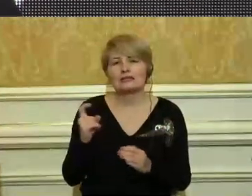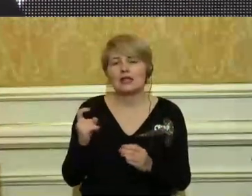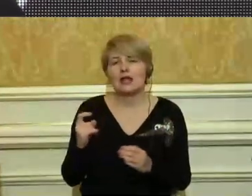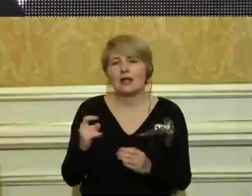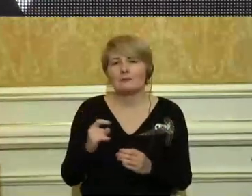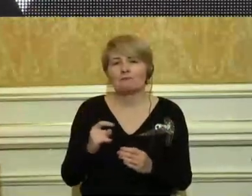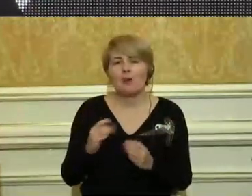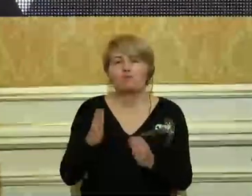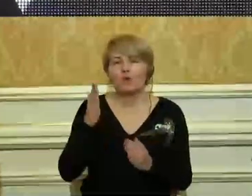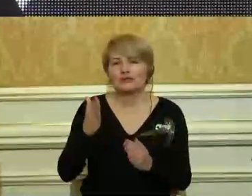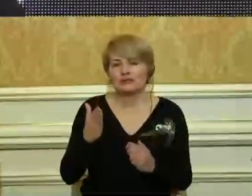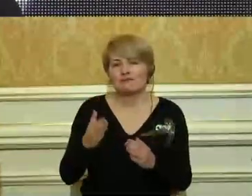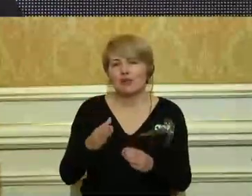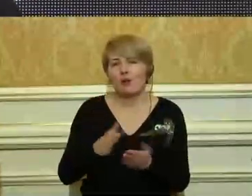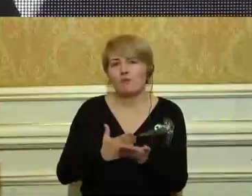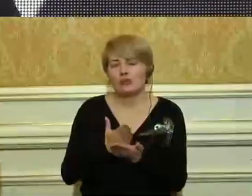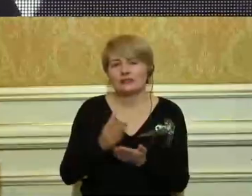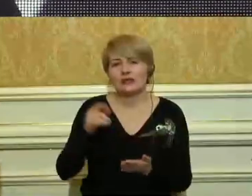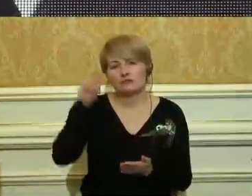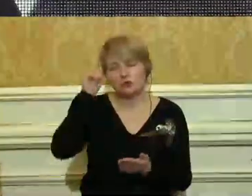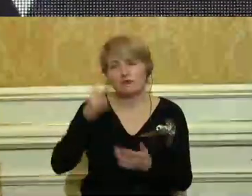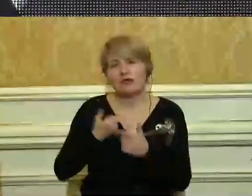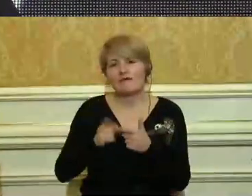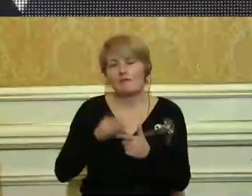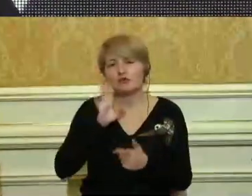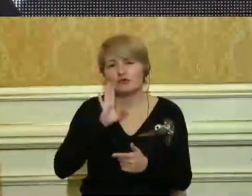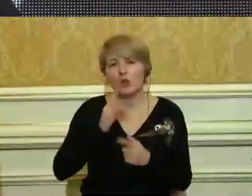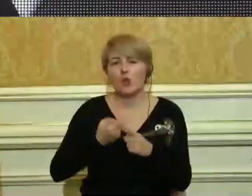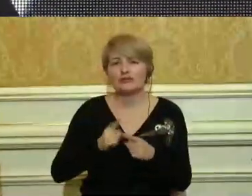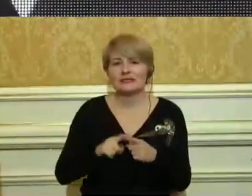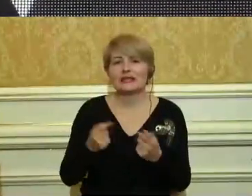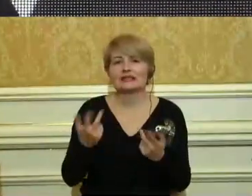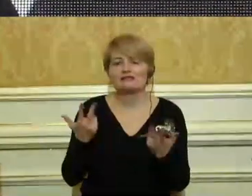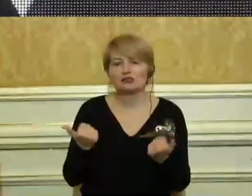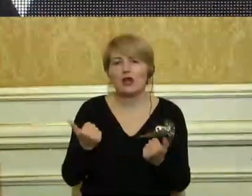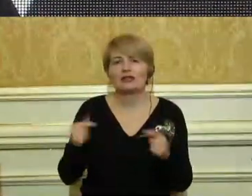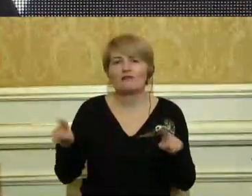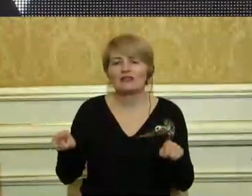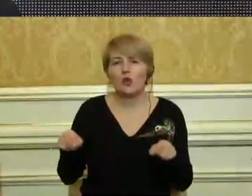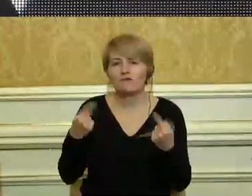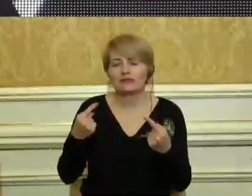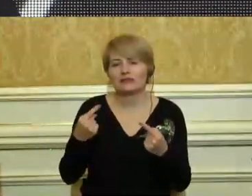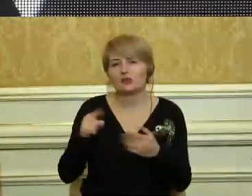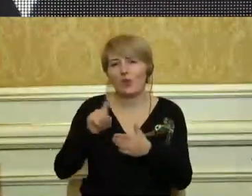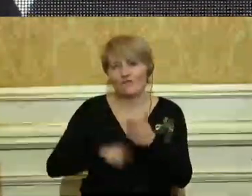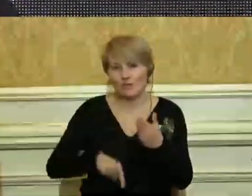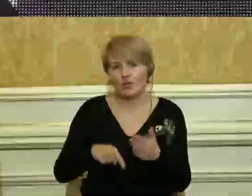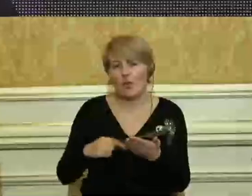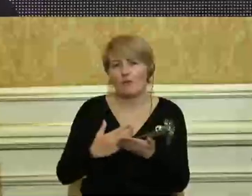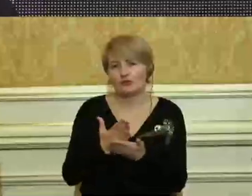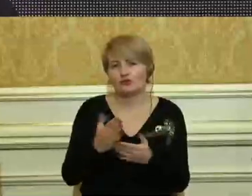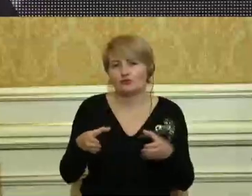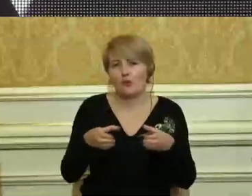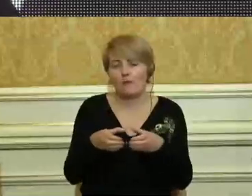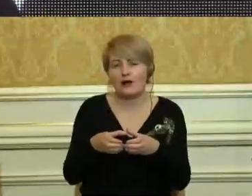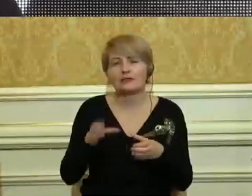politicians, be them female or male, is to actually restore trust in political parties and the way that political